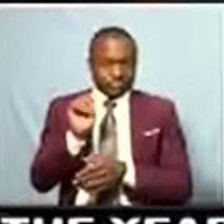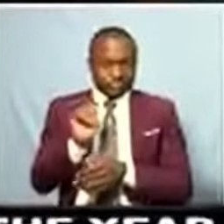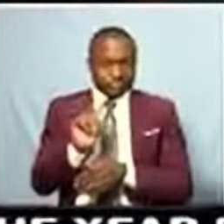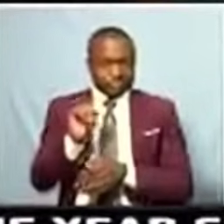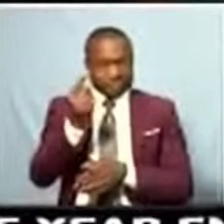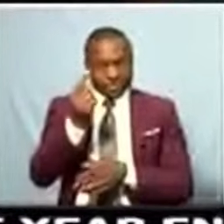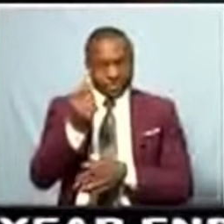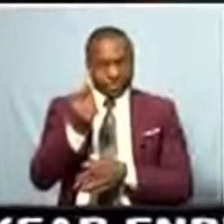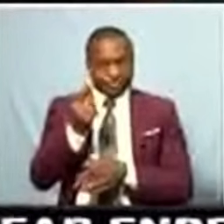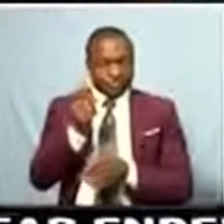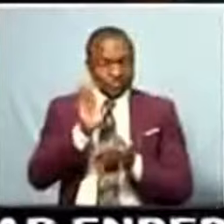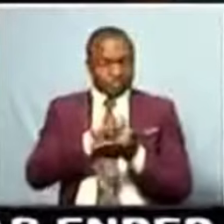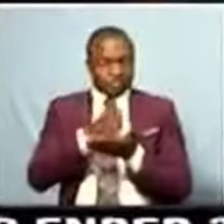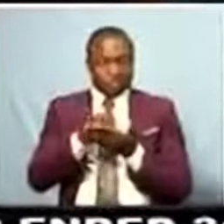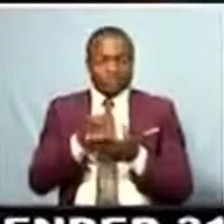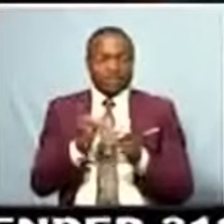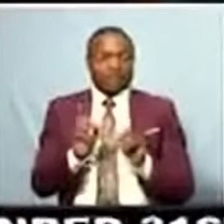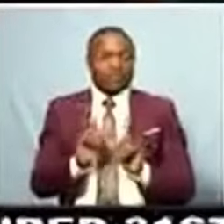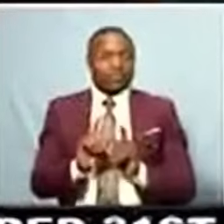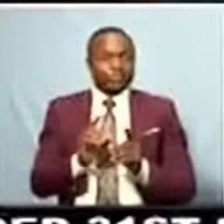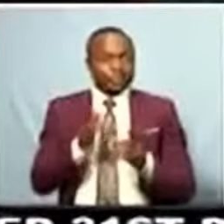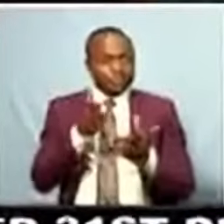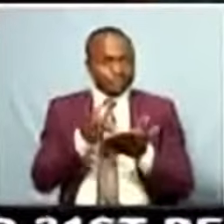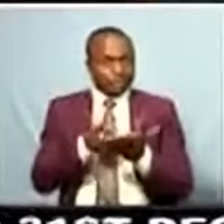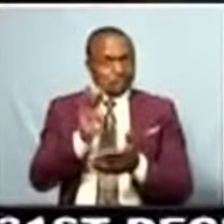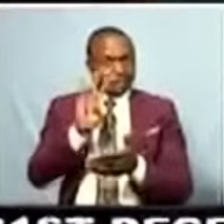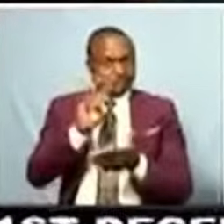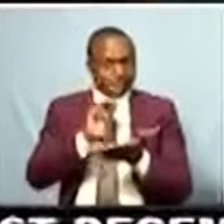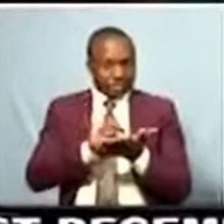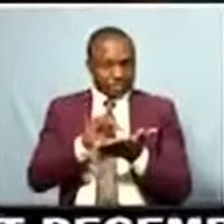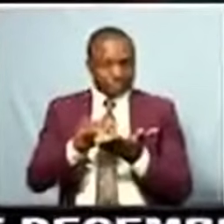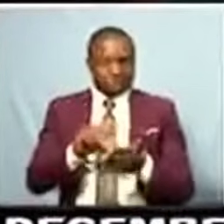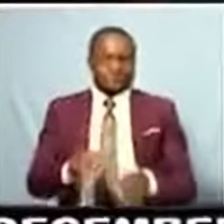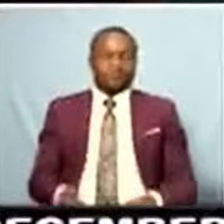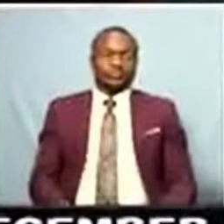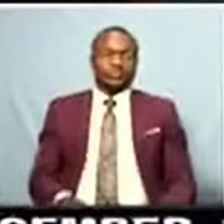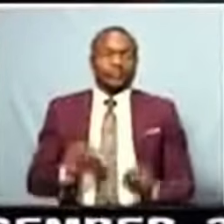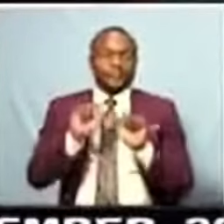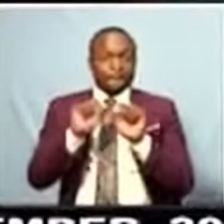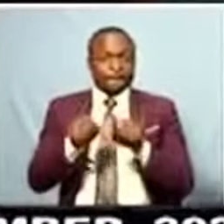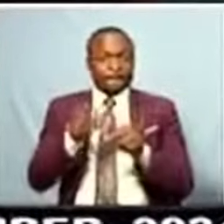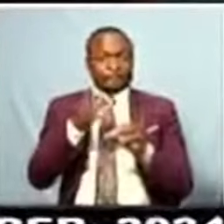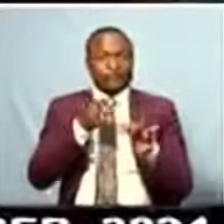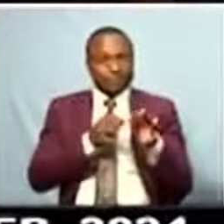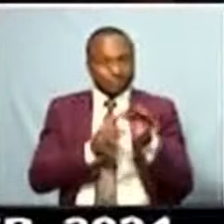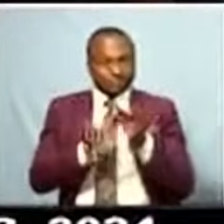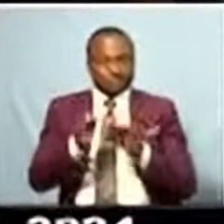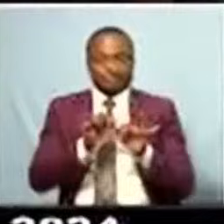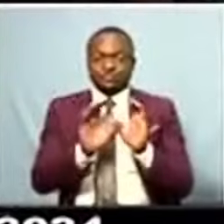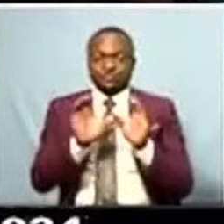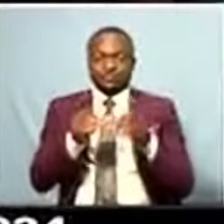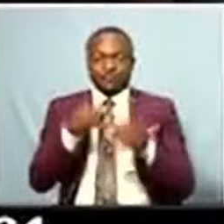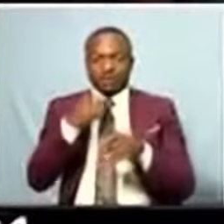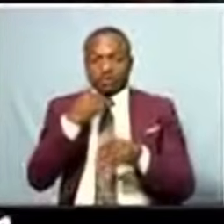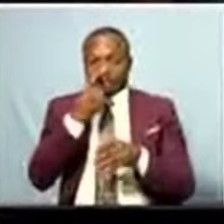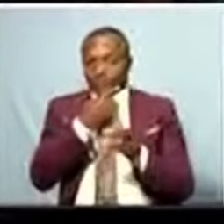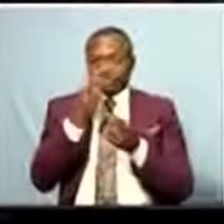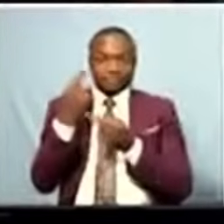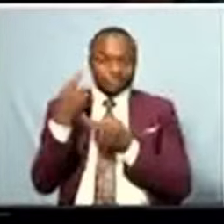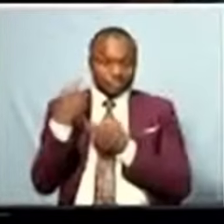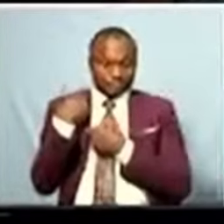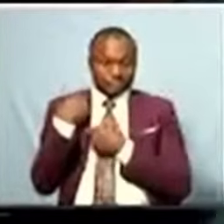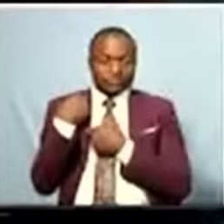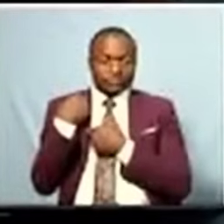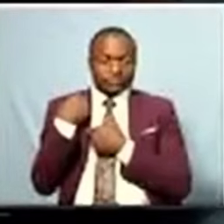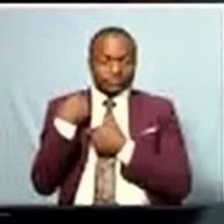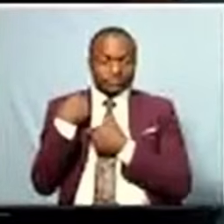where is the evidence of this particular 4 million? And can you explain to this committee who is responsible for the